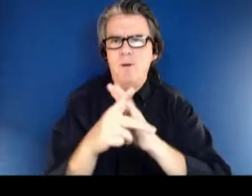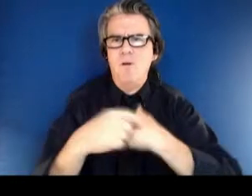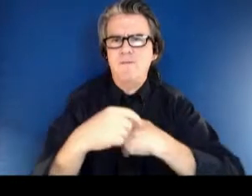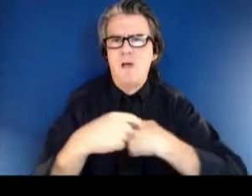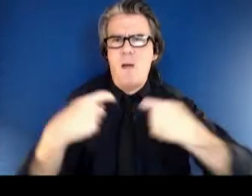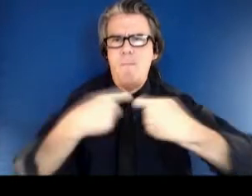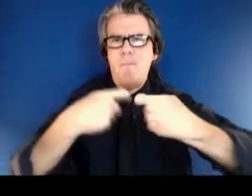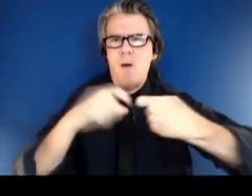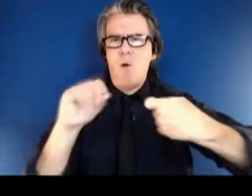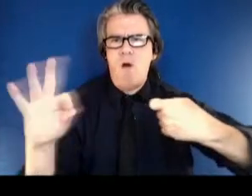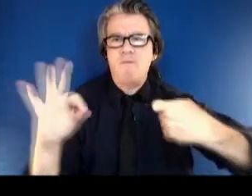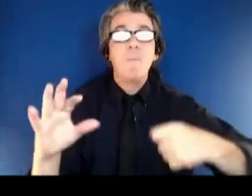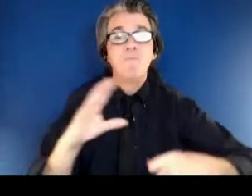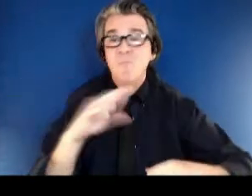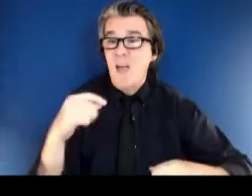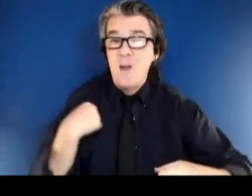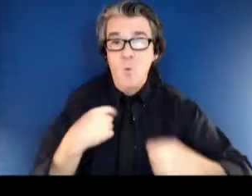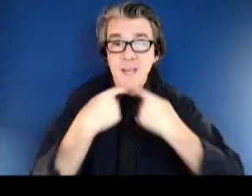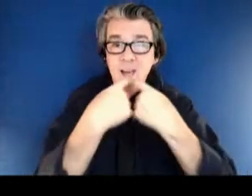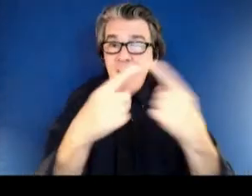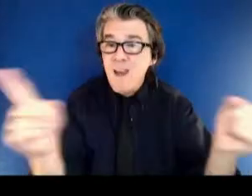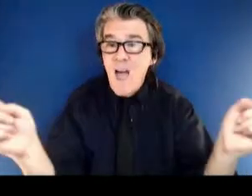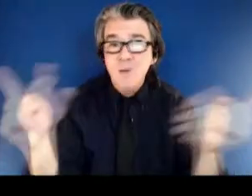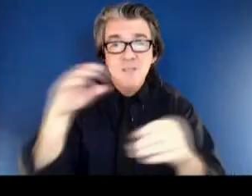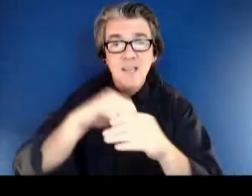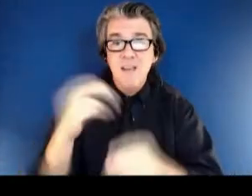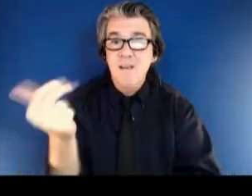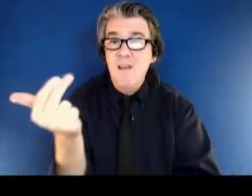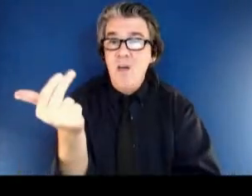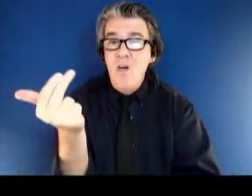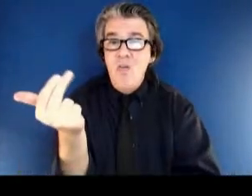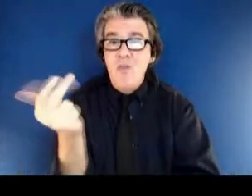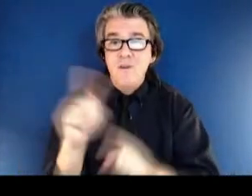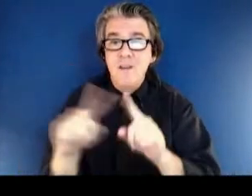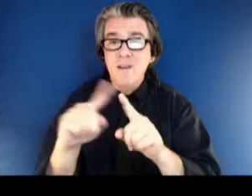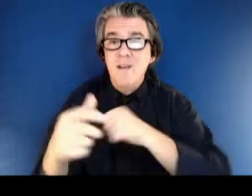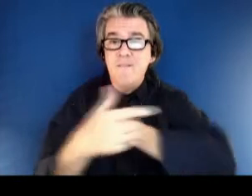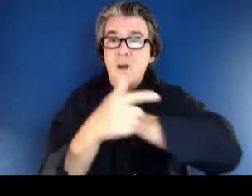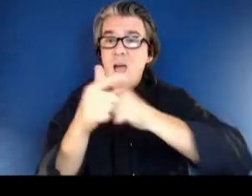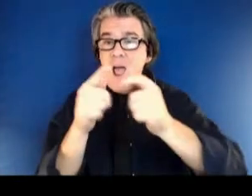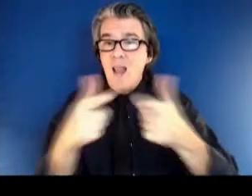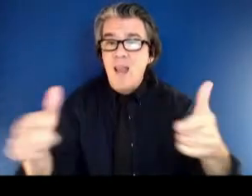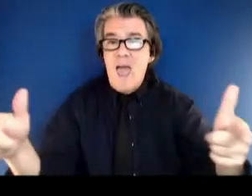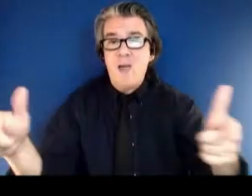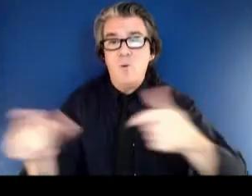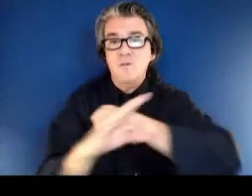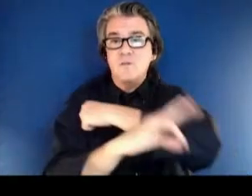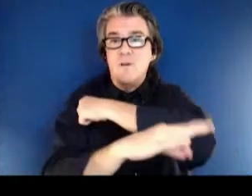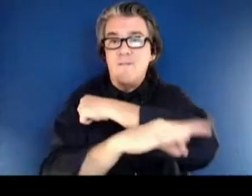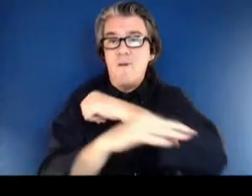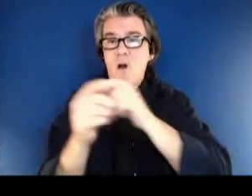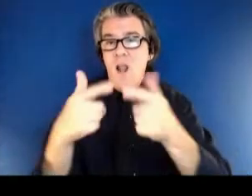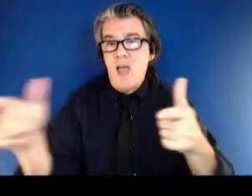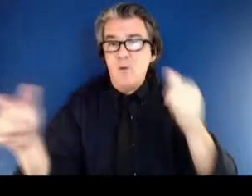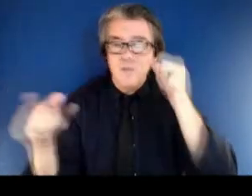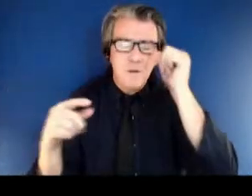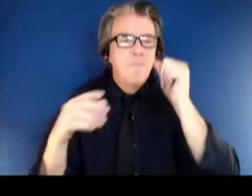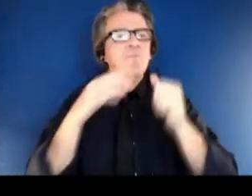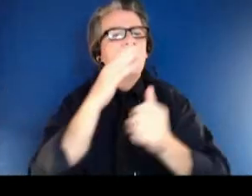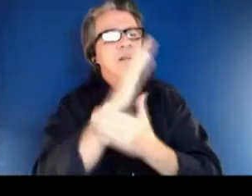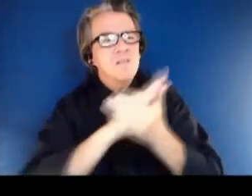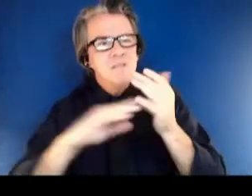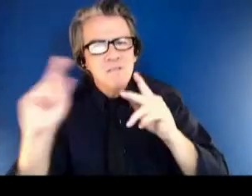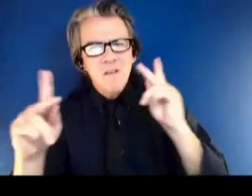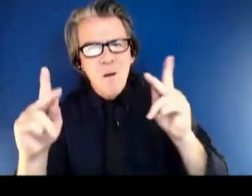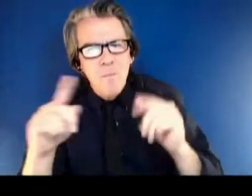in 13 languages. So we also have additional precautions in place for customers who rely on power for